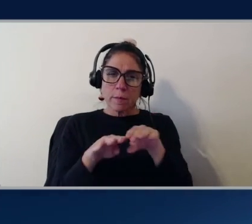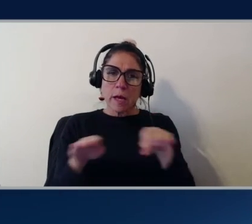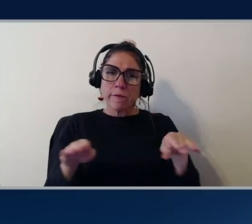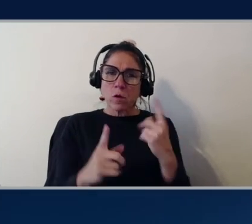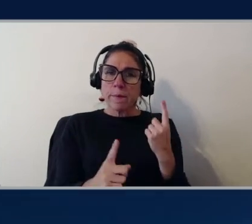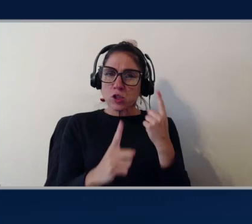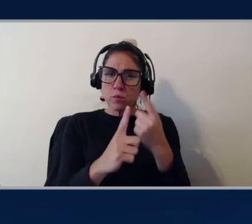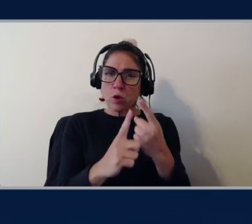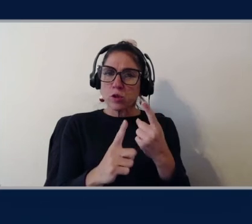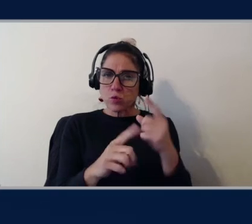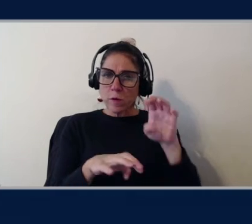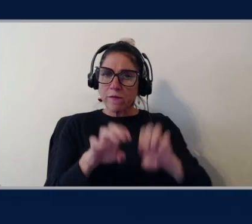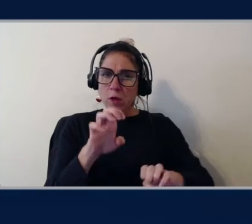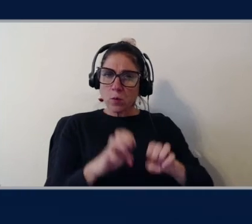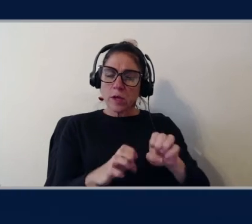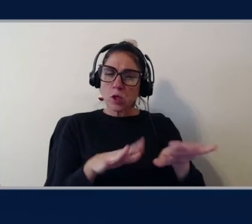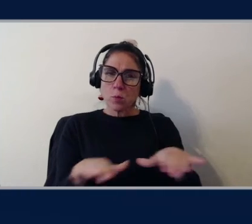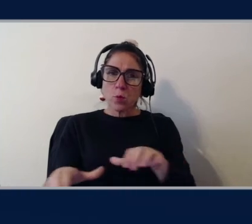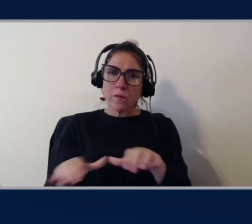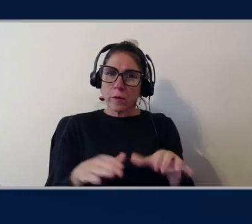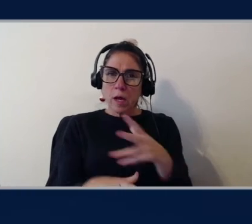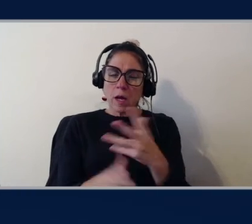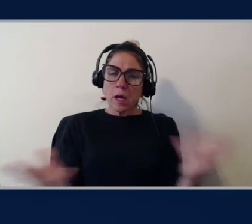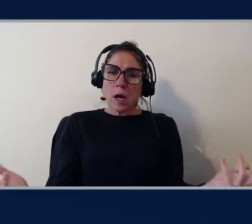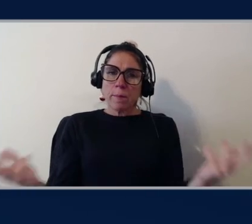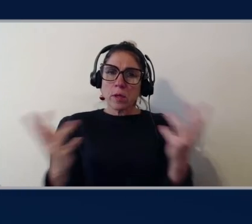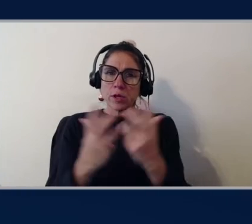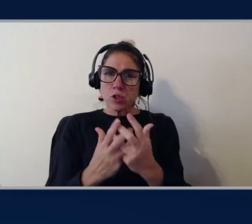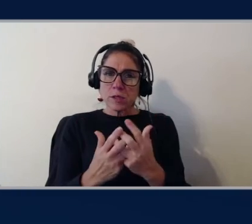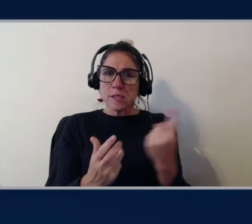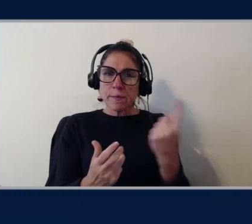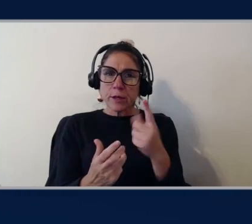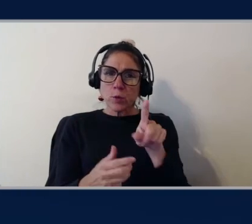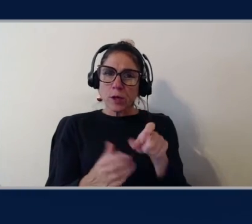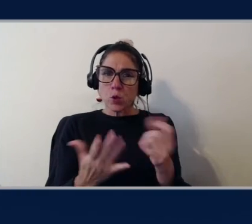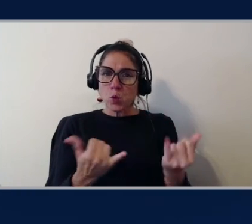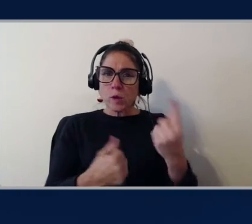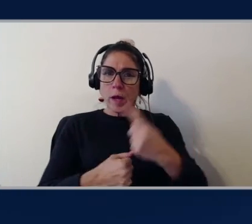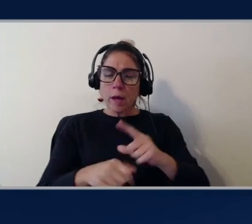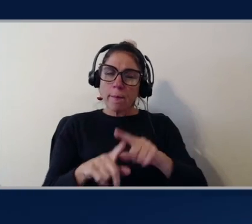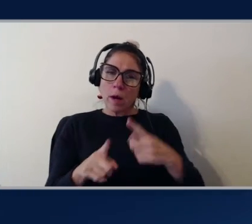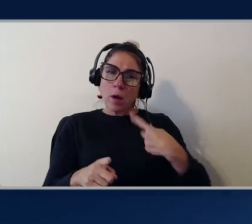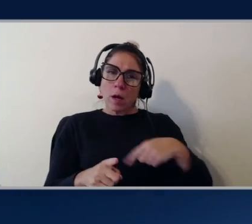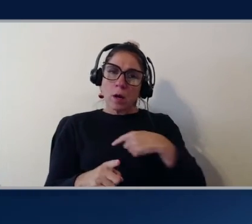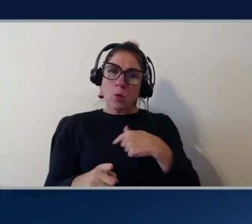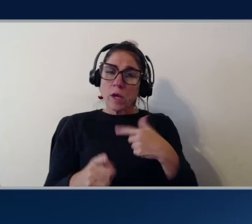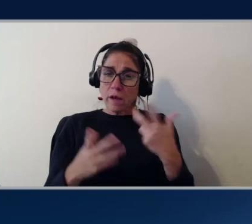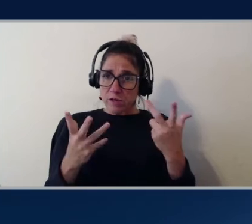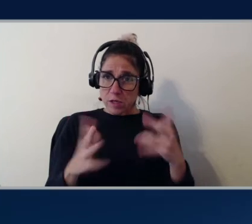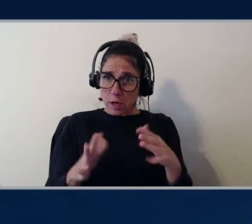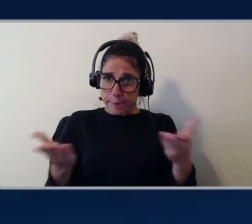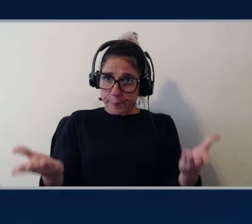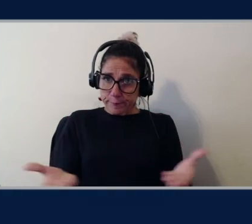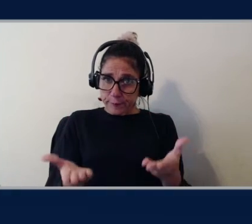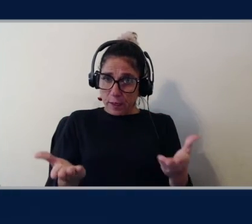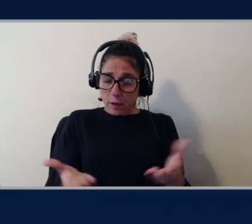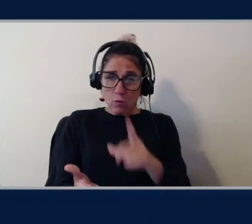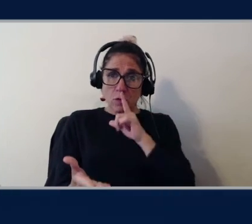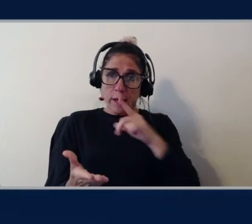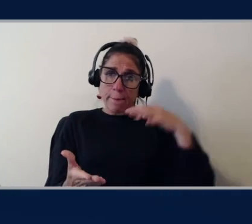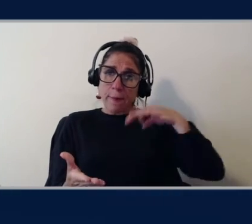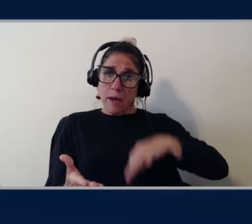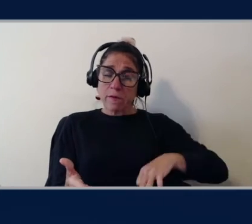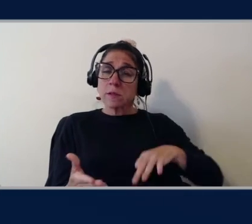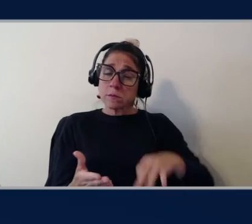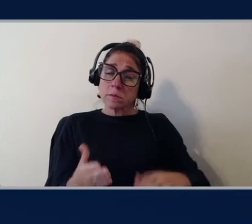the performance. And compilation is something that you need today, but I think what we have done here and which really benefits customers is